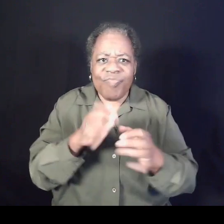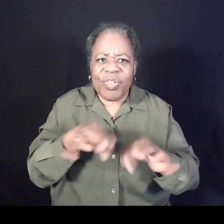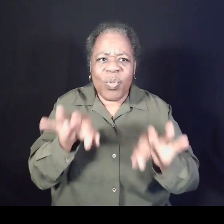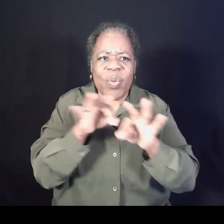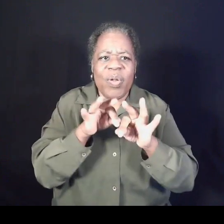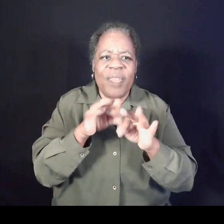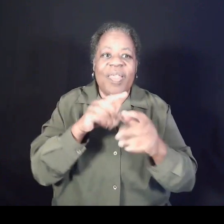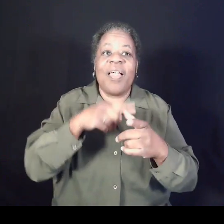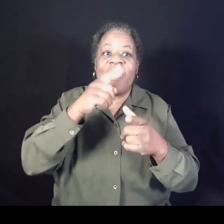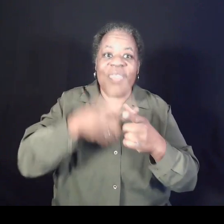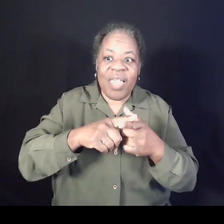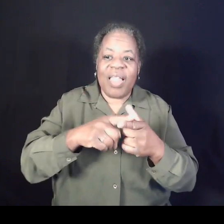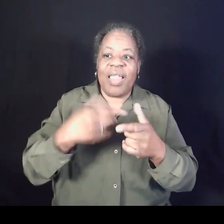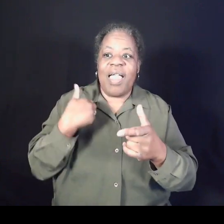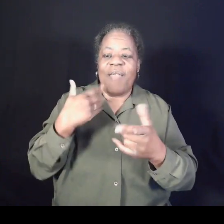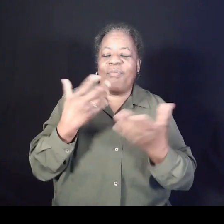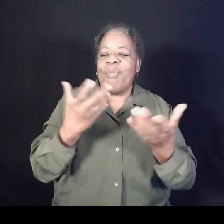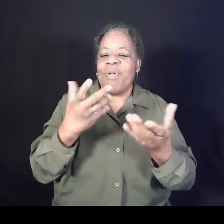be peace on earth.